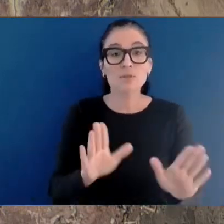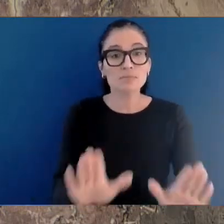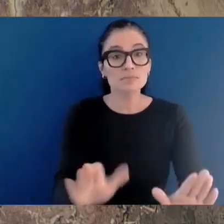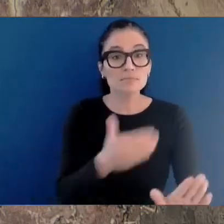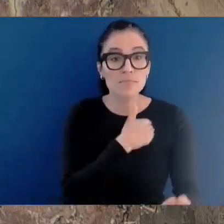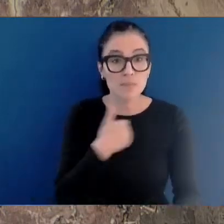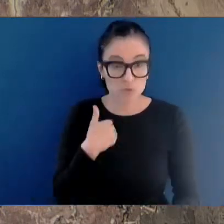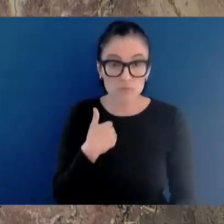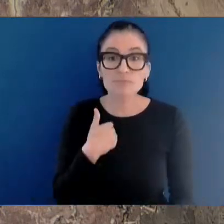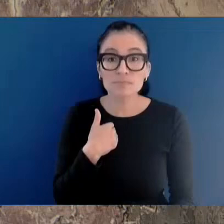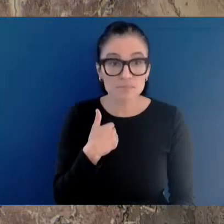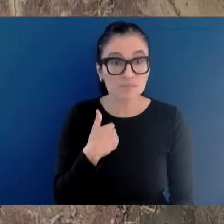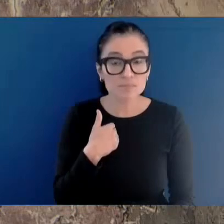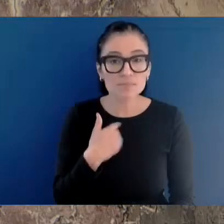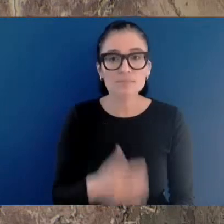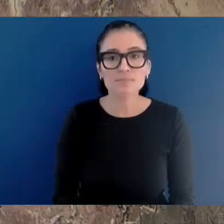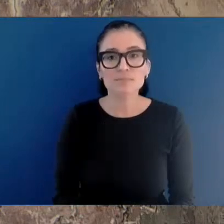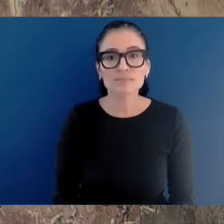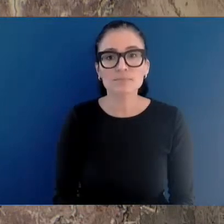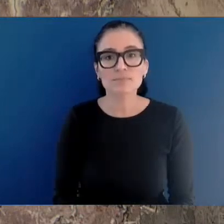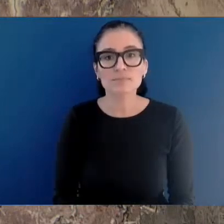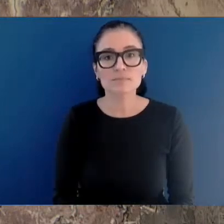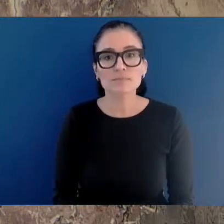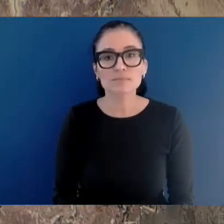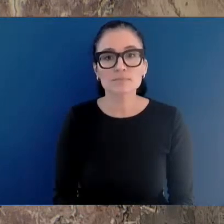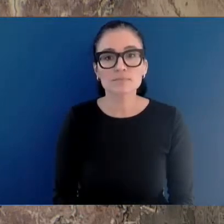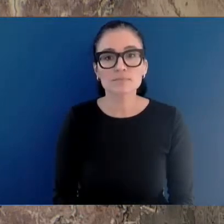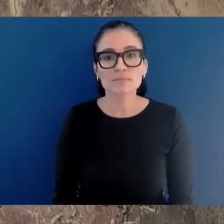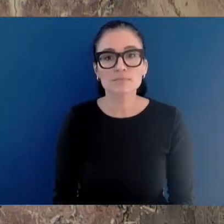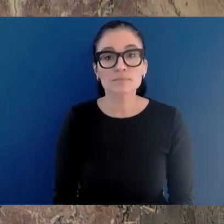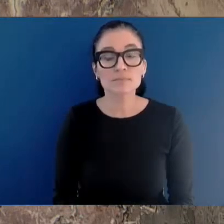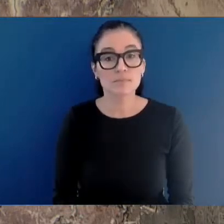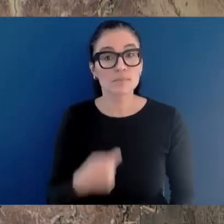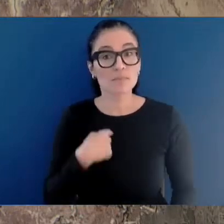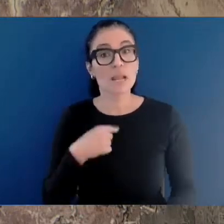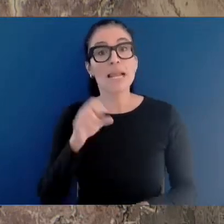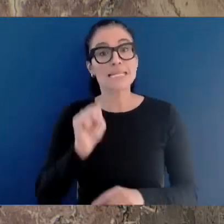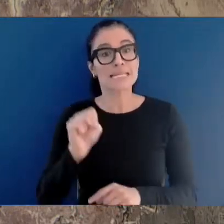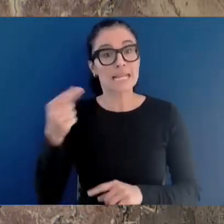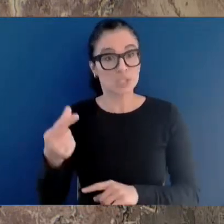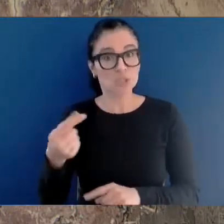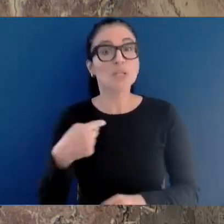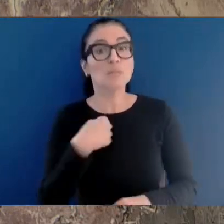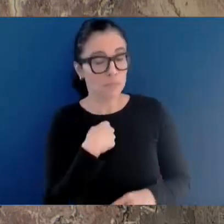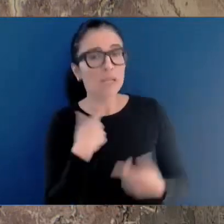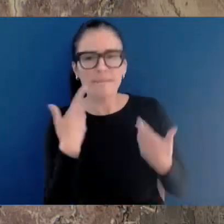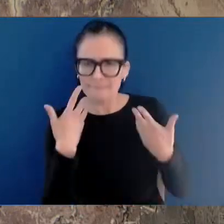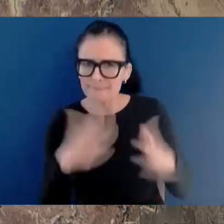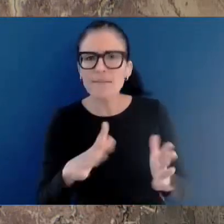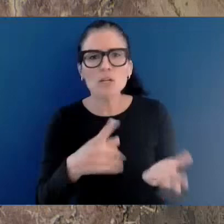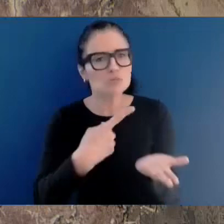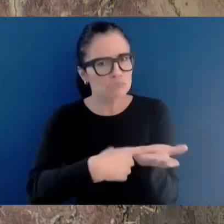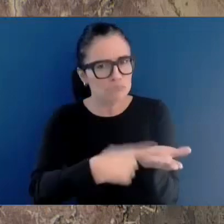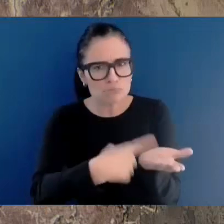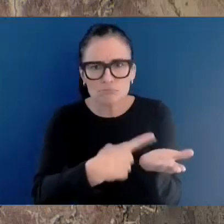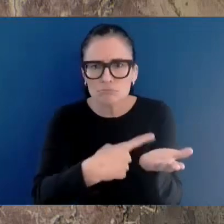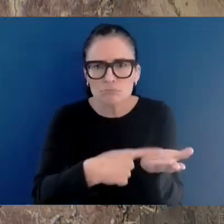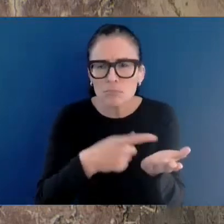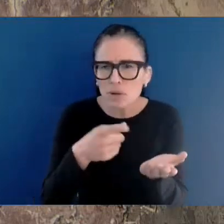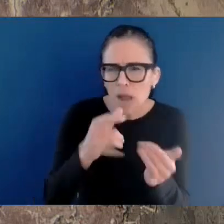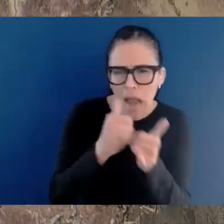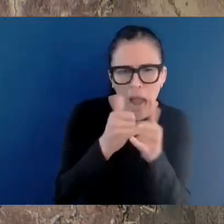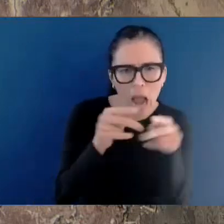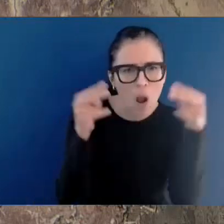many conversations around the appropriate oversight and phasing different bodies into the Police Act